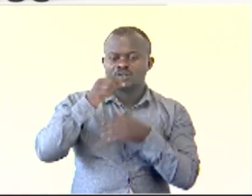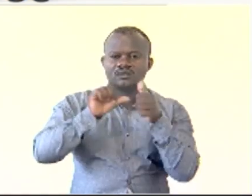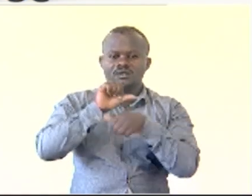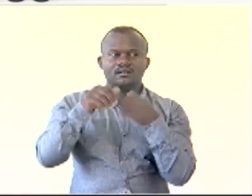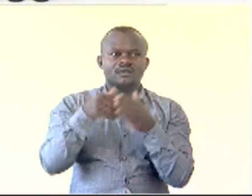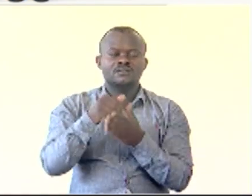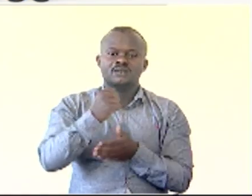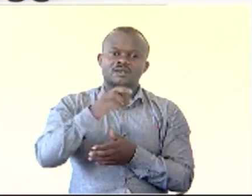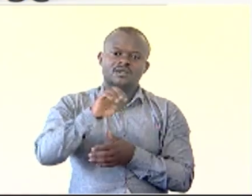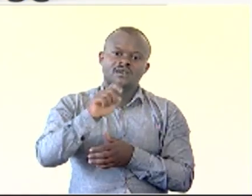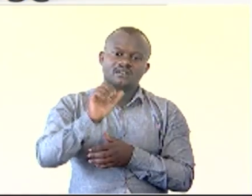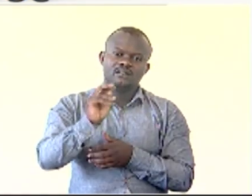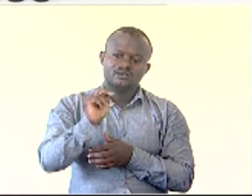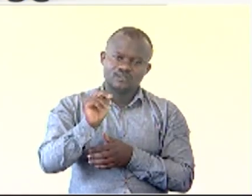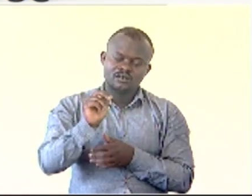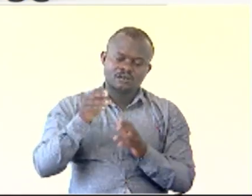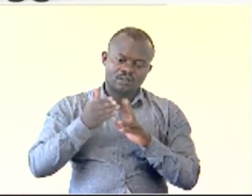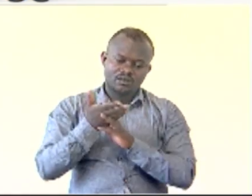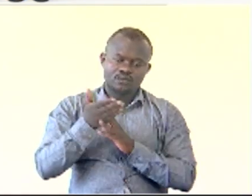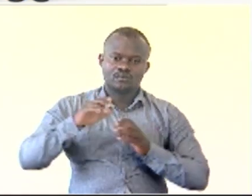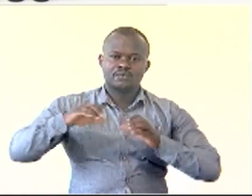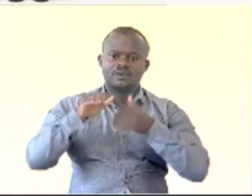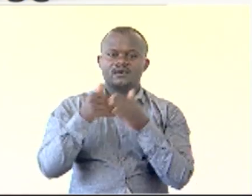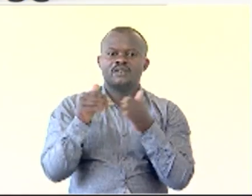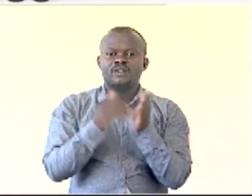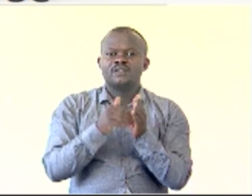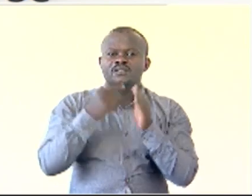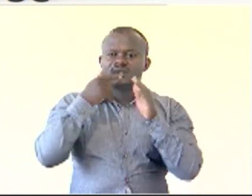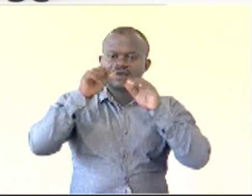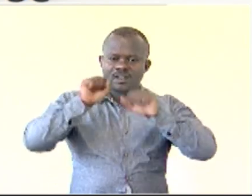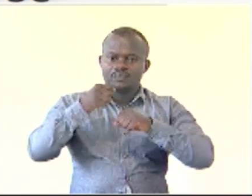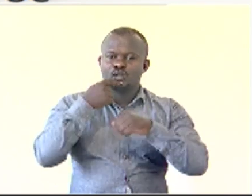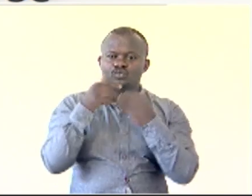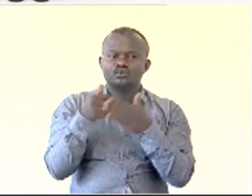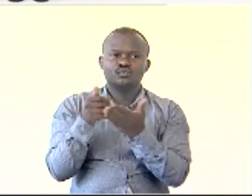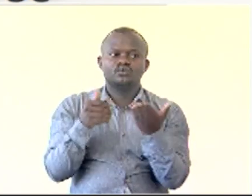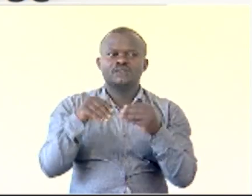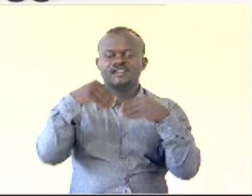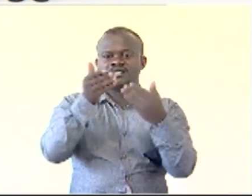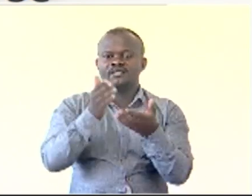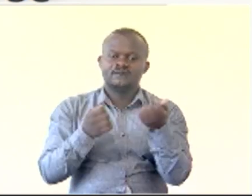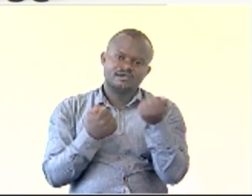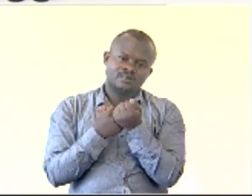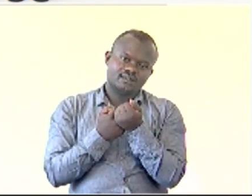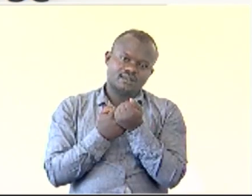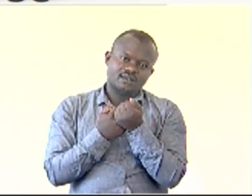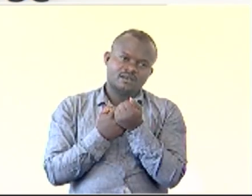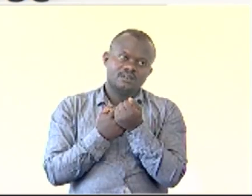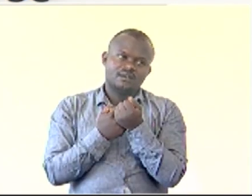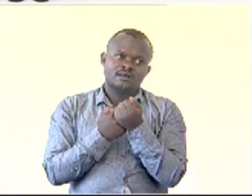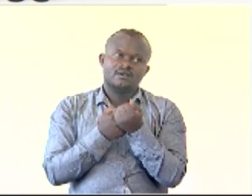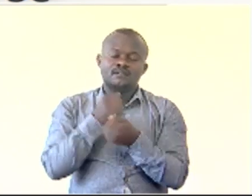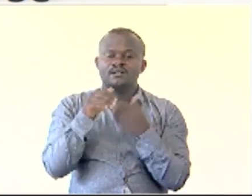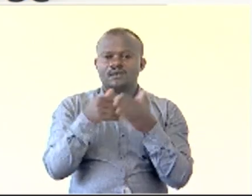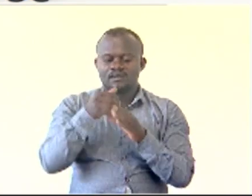the skeleton provides about movement and even is able to give support, protect the delicate